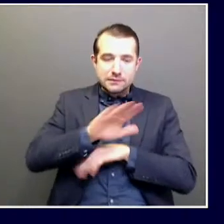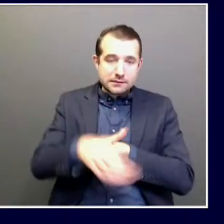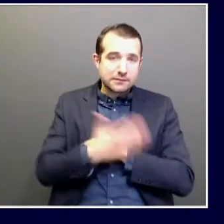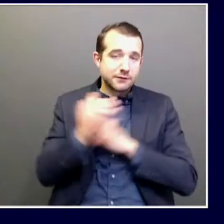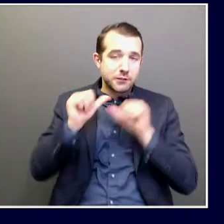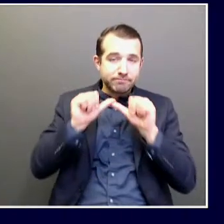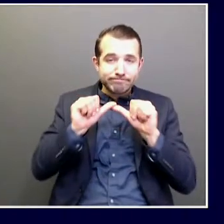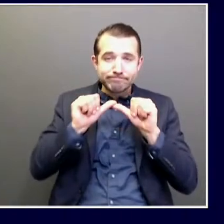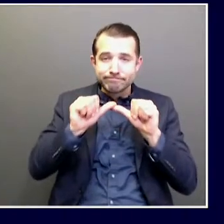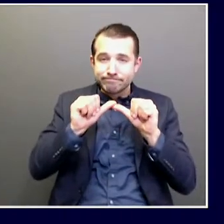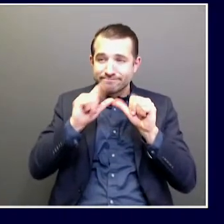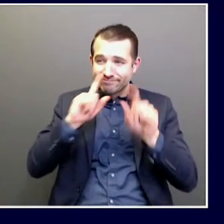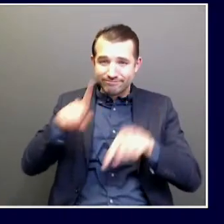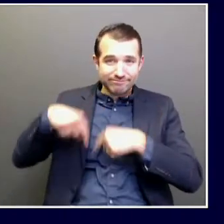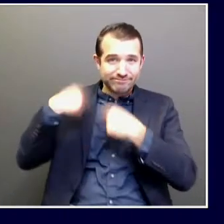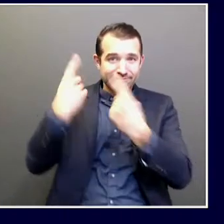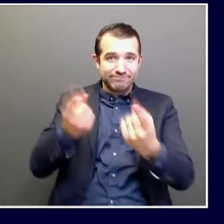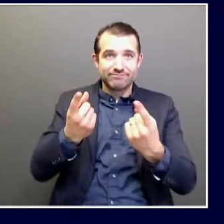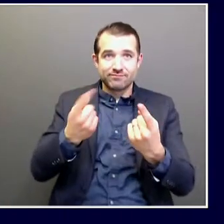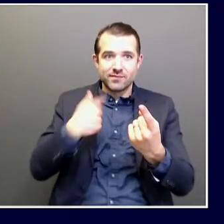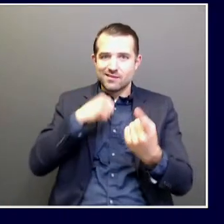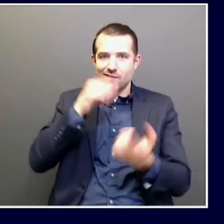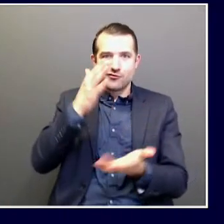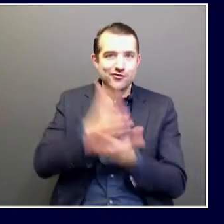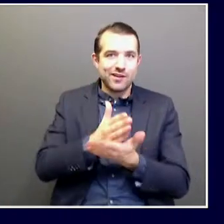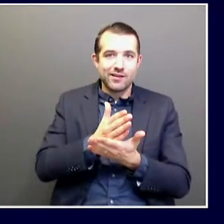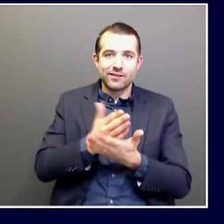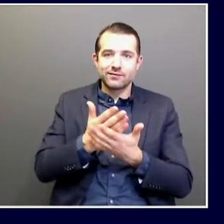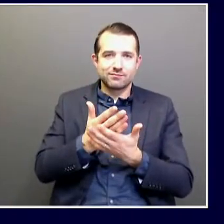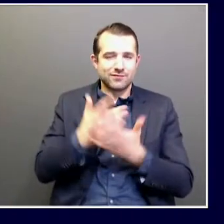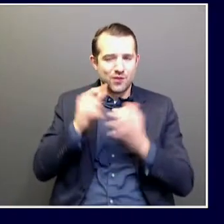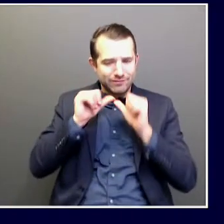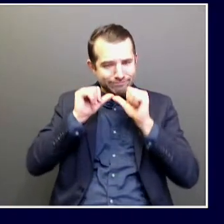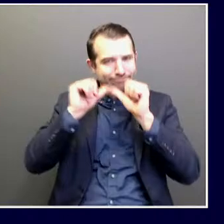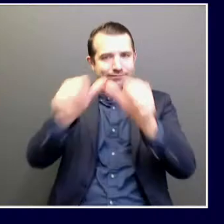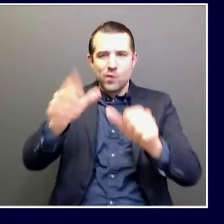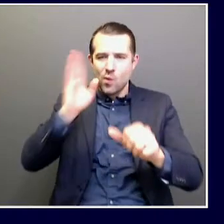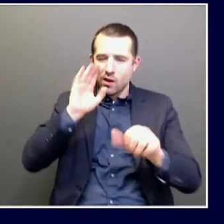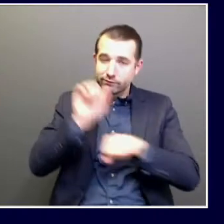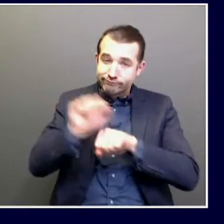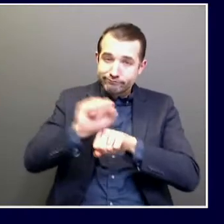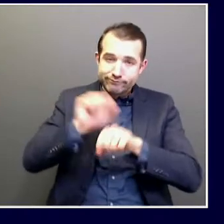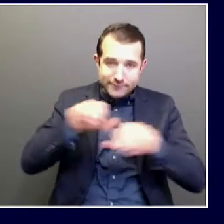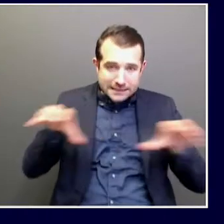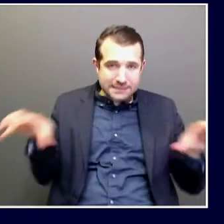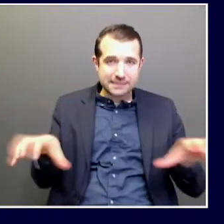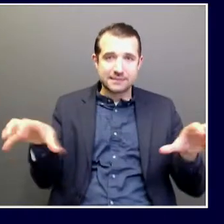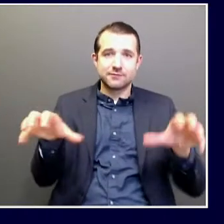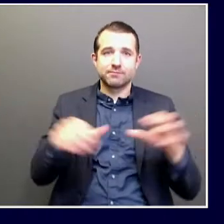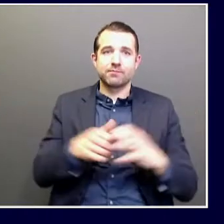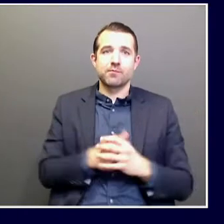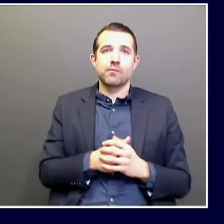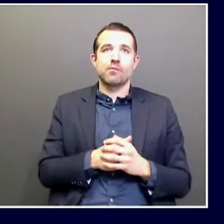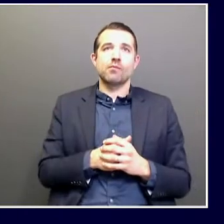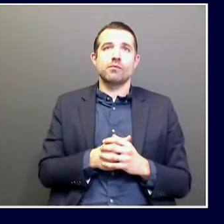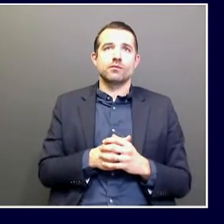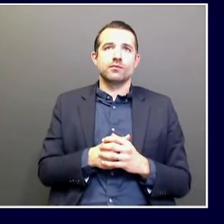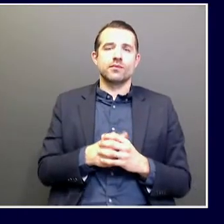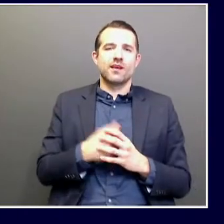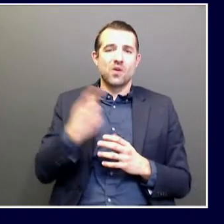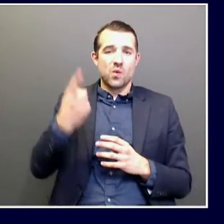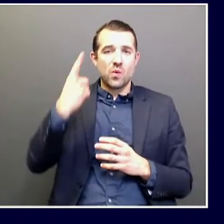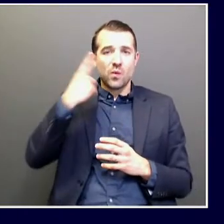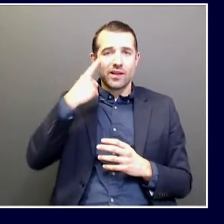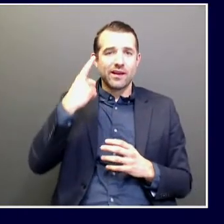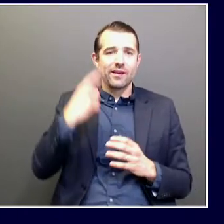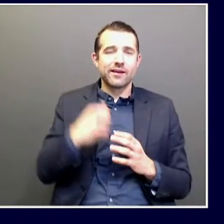So do you anticipate that we might see more of those efforts, like additional ramp ups of things that, if we're not talking